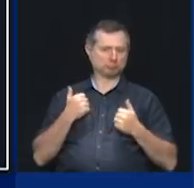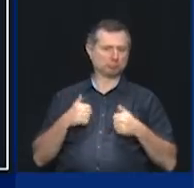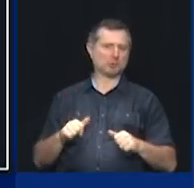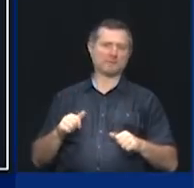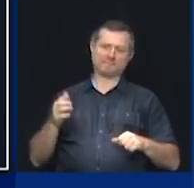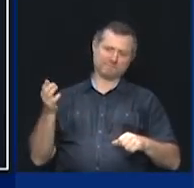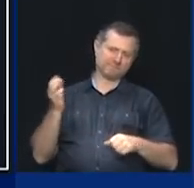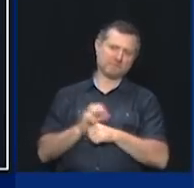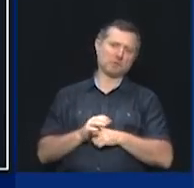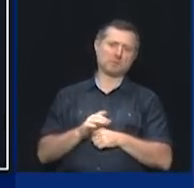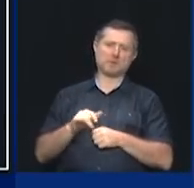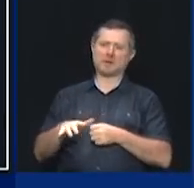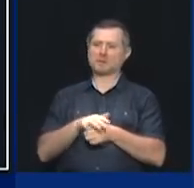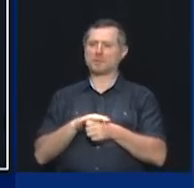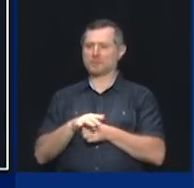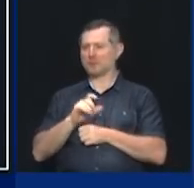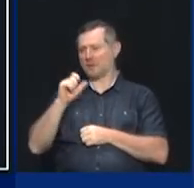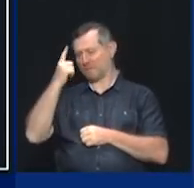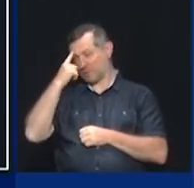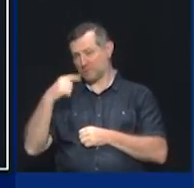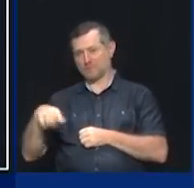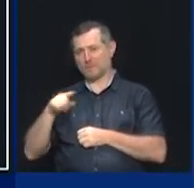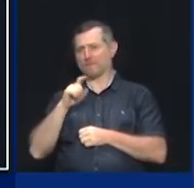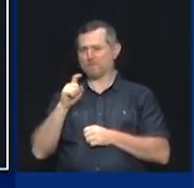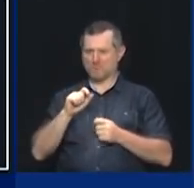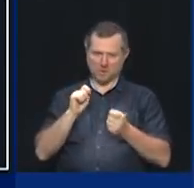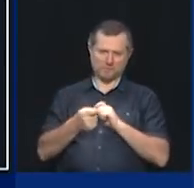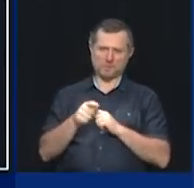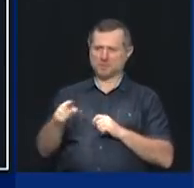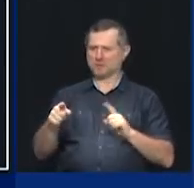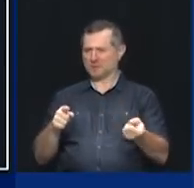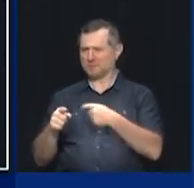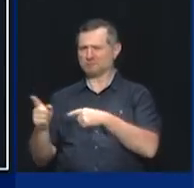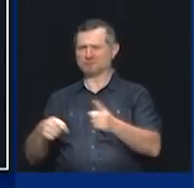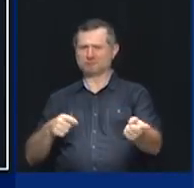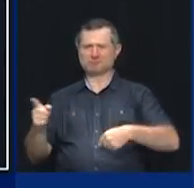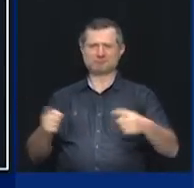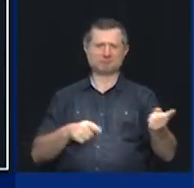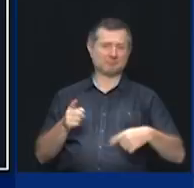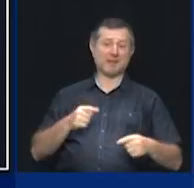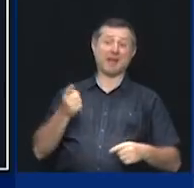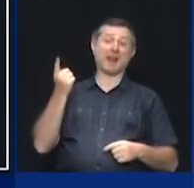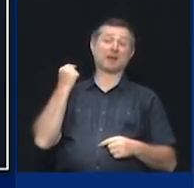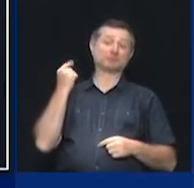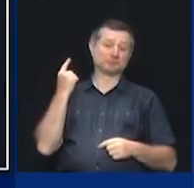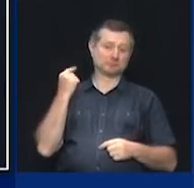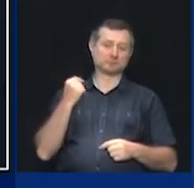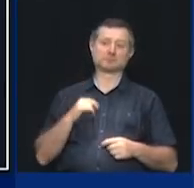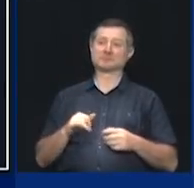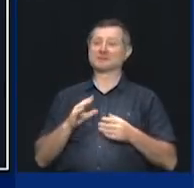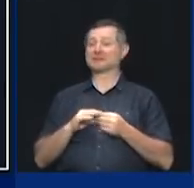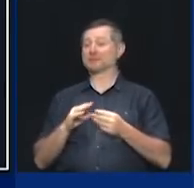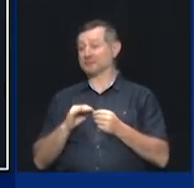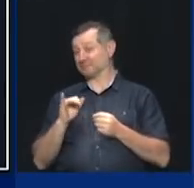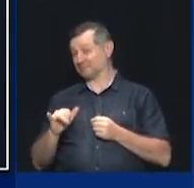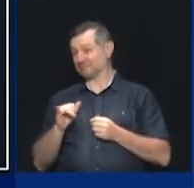the reform. So last year I said, every locality that has a police